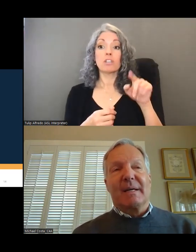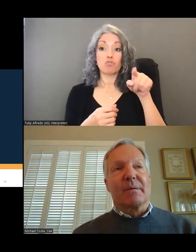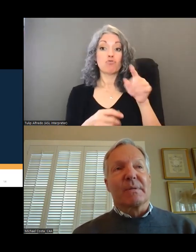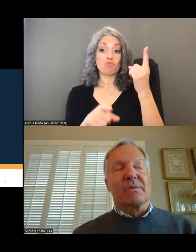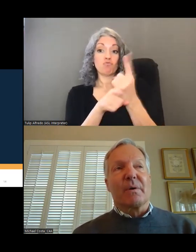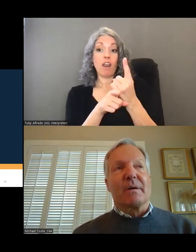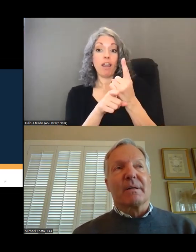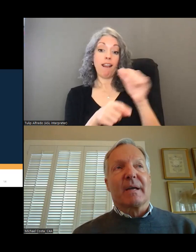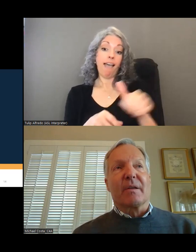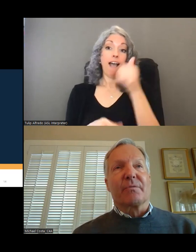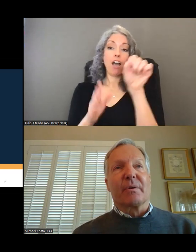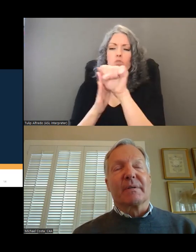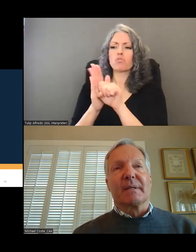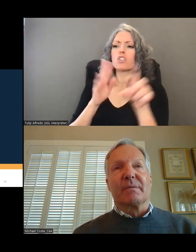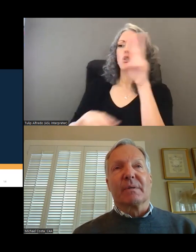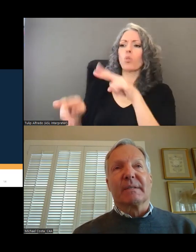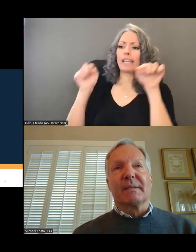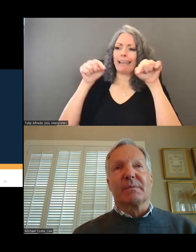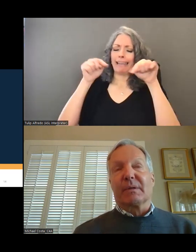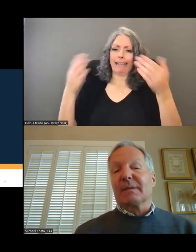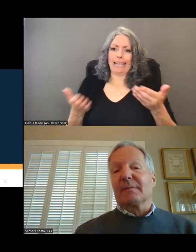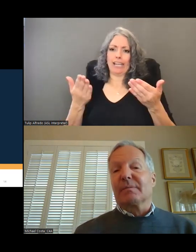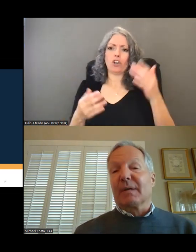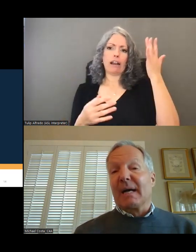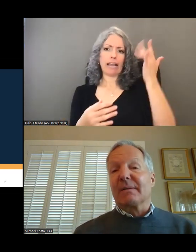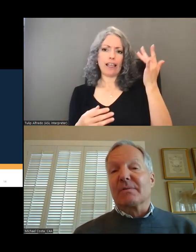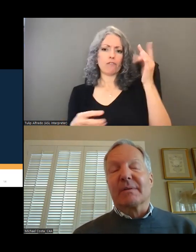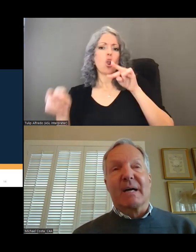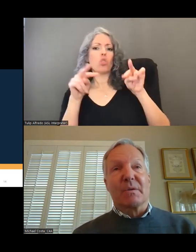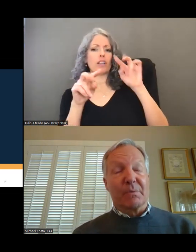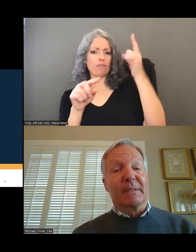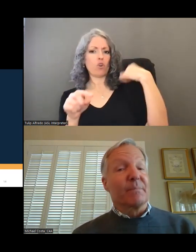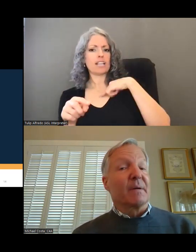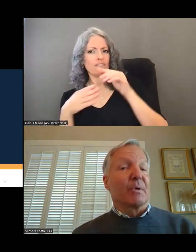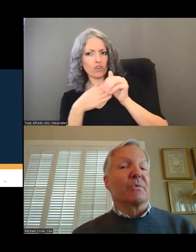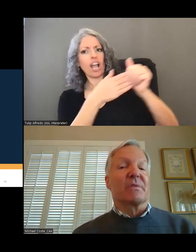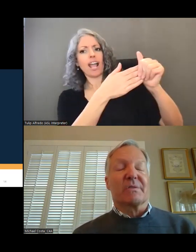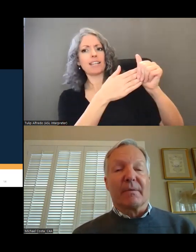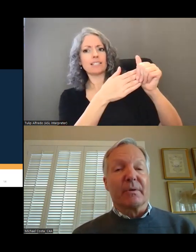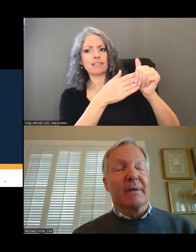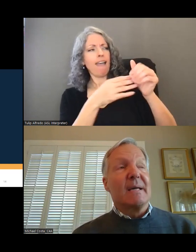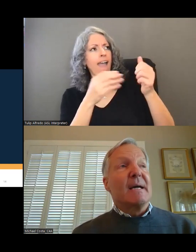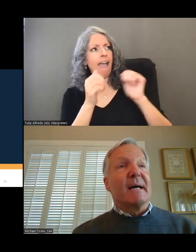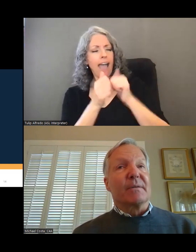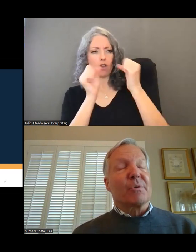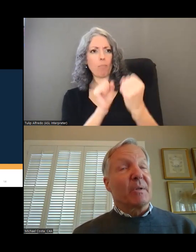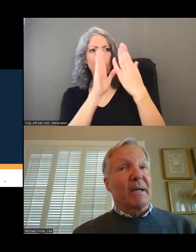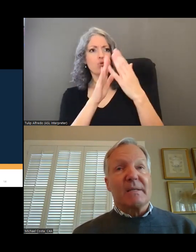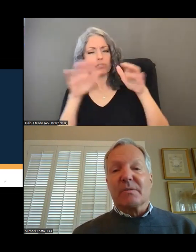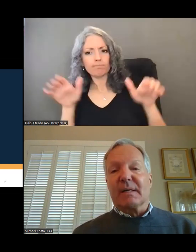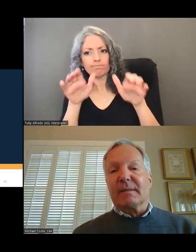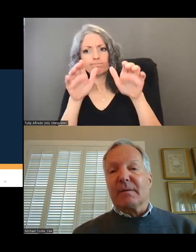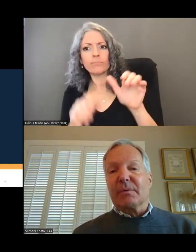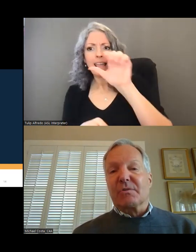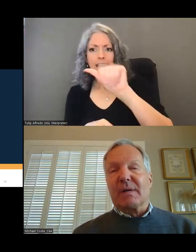looking at what's going on in California and really looking for guidance on how you really approach this effort.